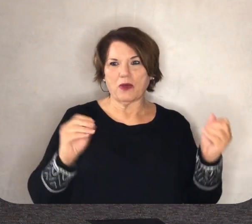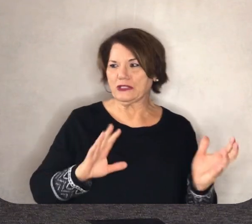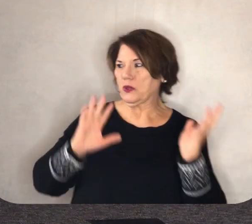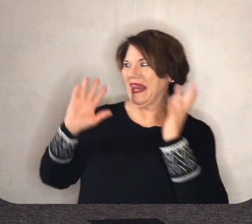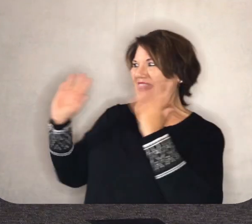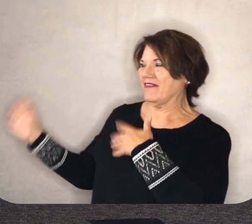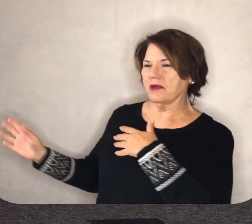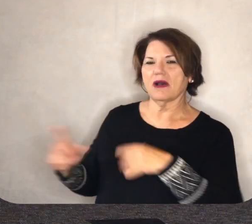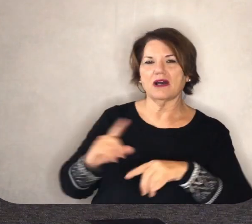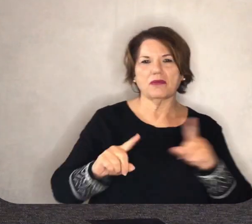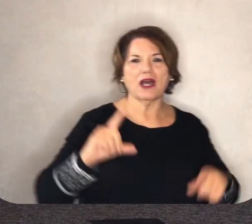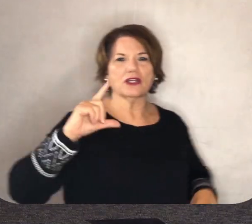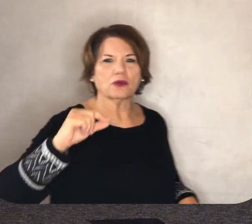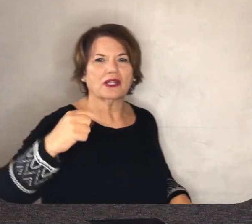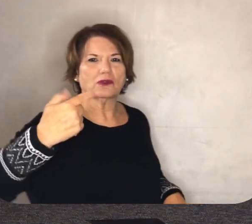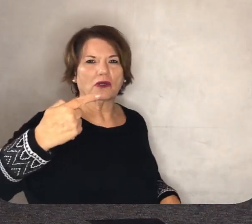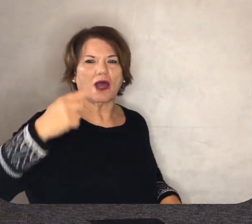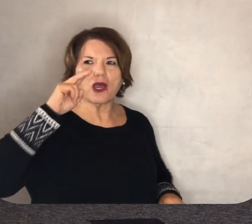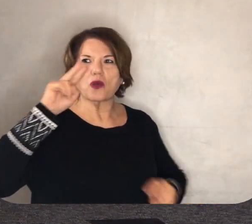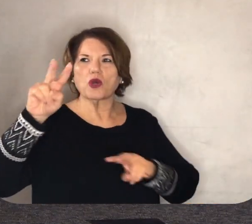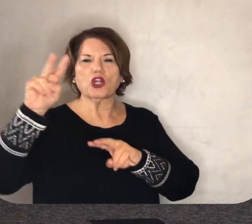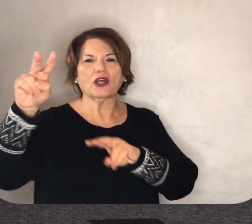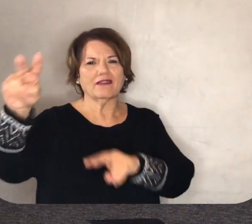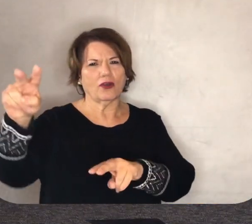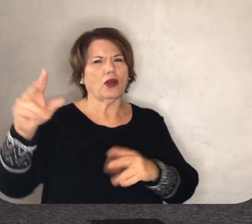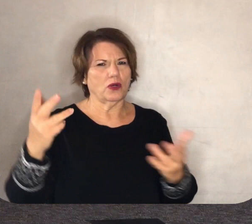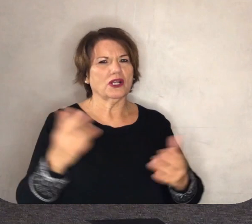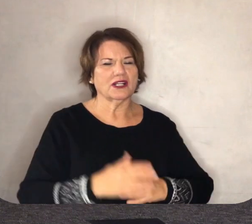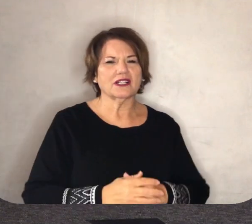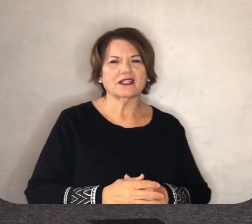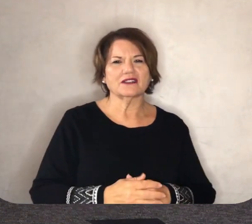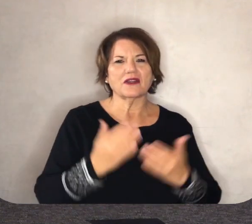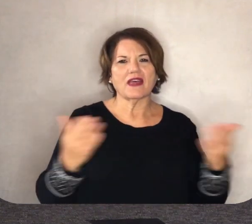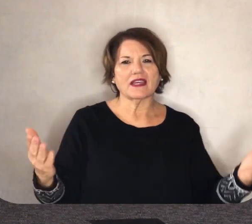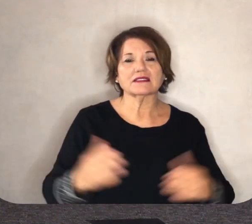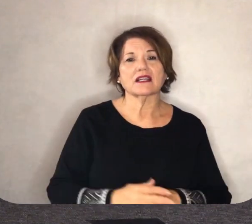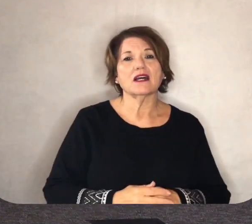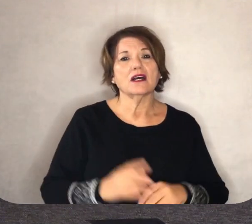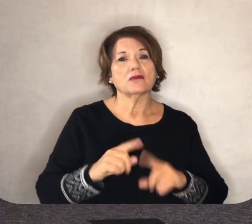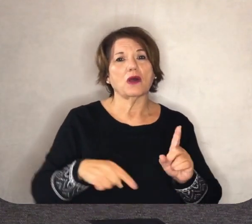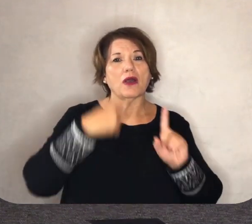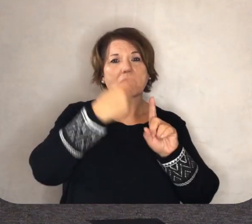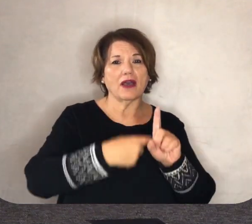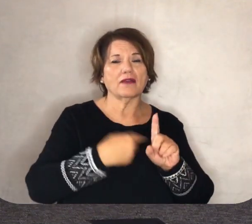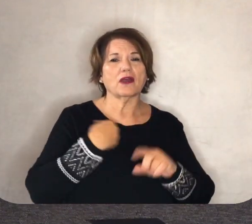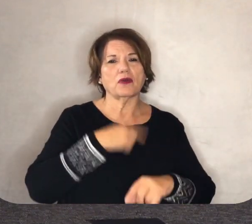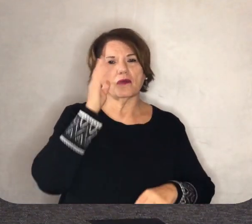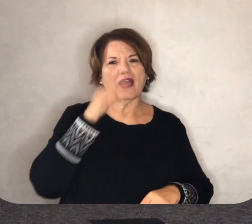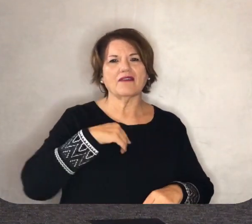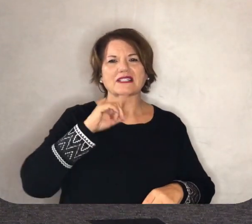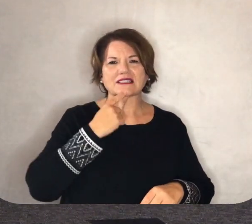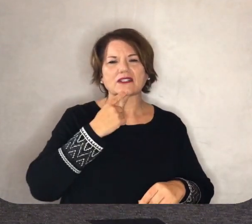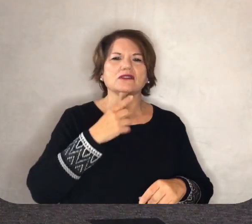that in 2021 we are looking forward to as well. One of the things in the next month or so, we're going to be entering into a series talking